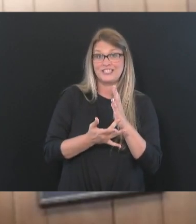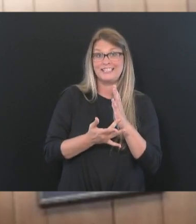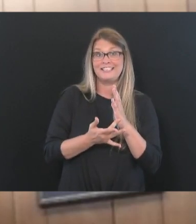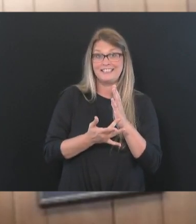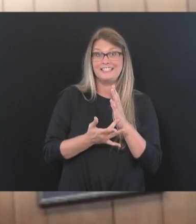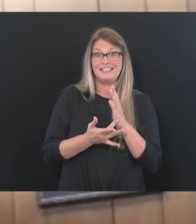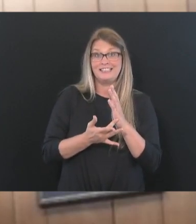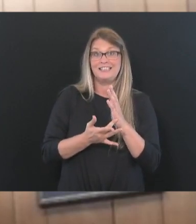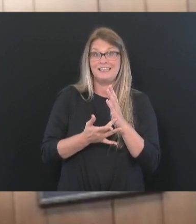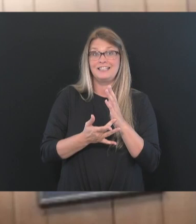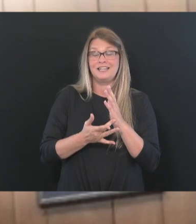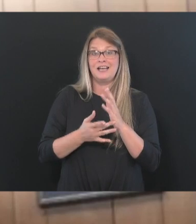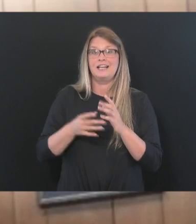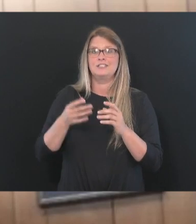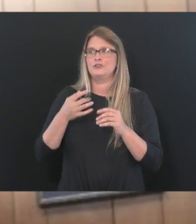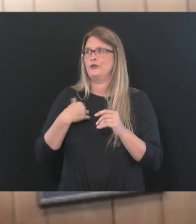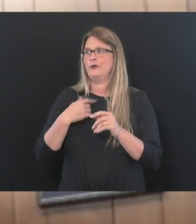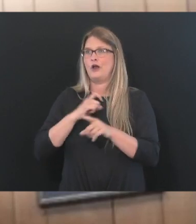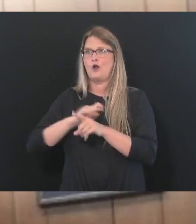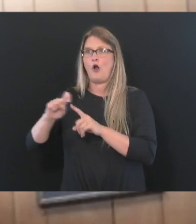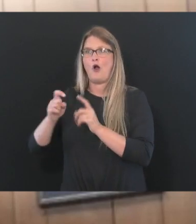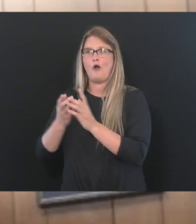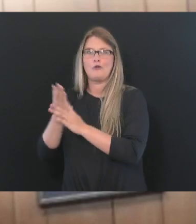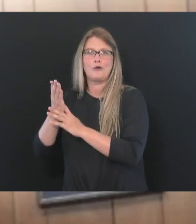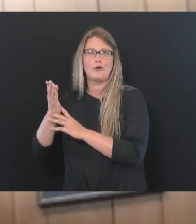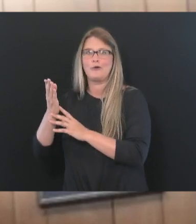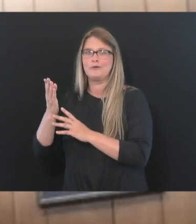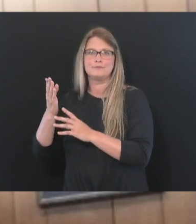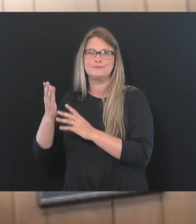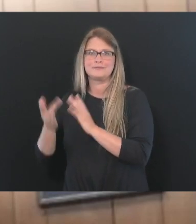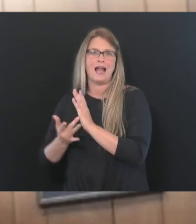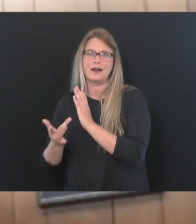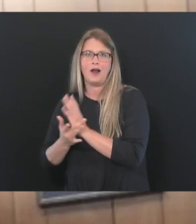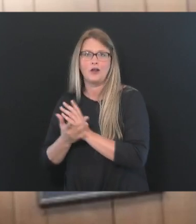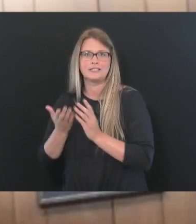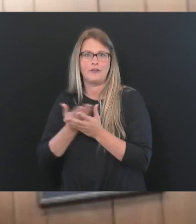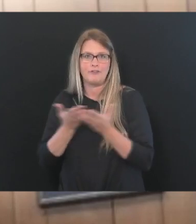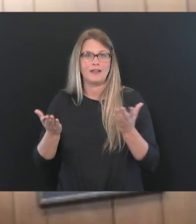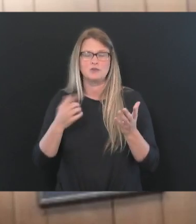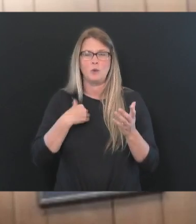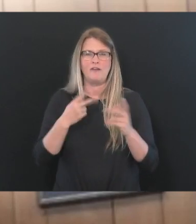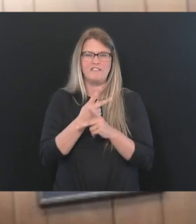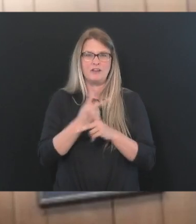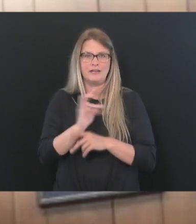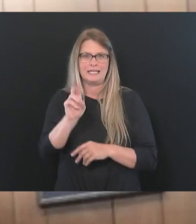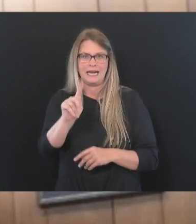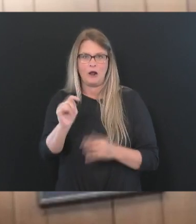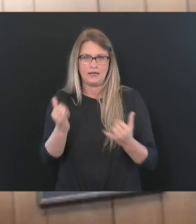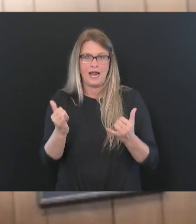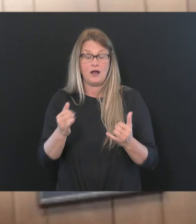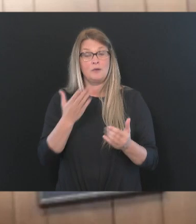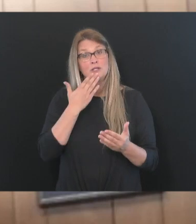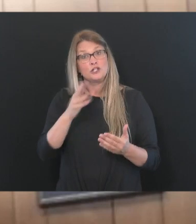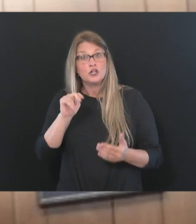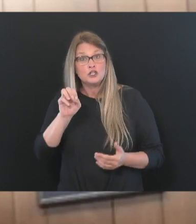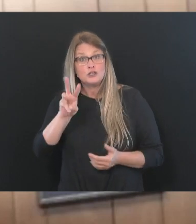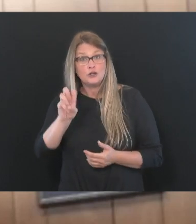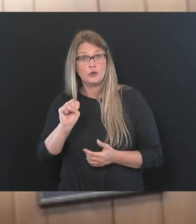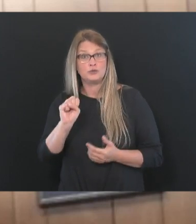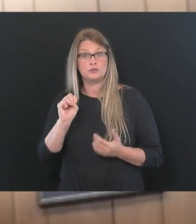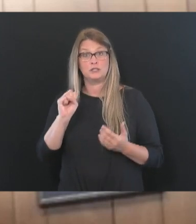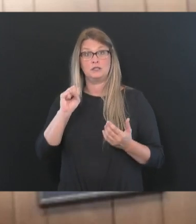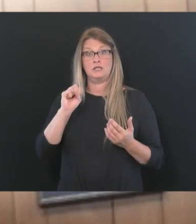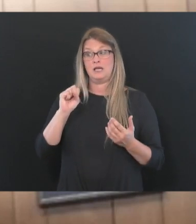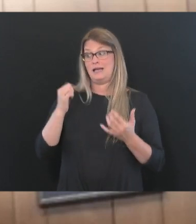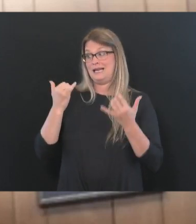roll phone numbers and things of that nature. But I think the good news is that because of what was being done,